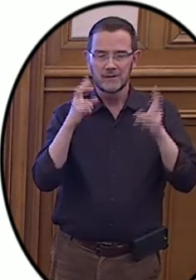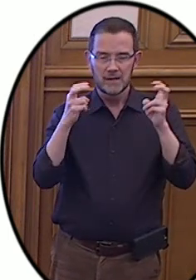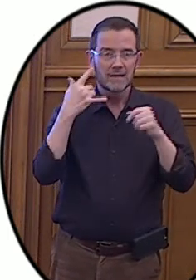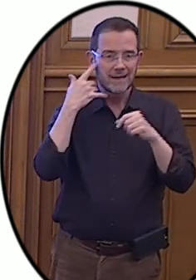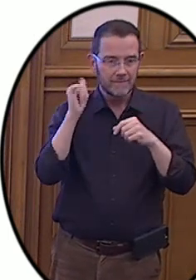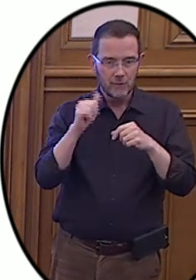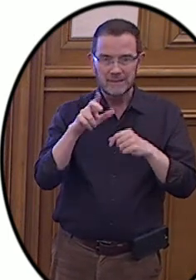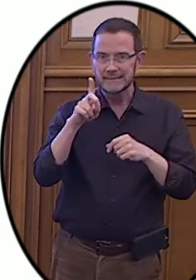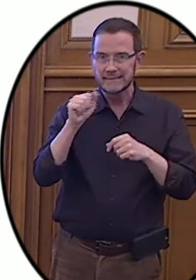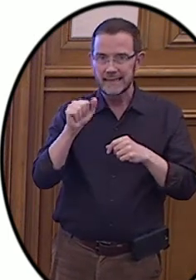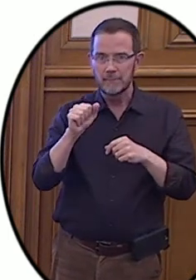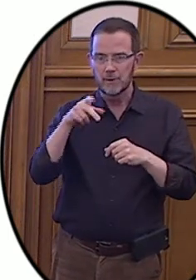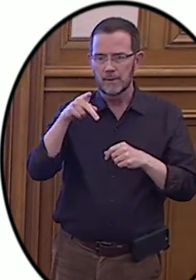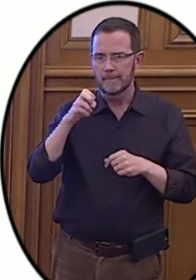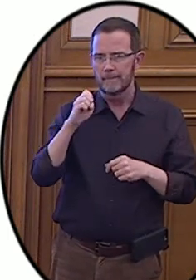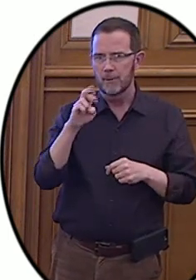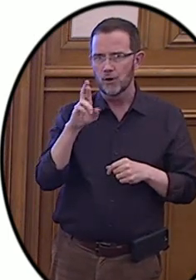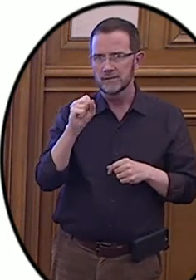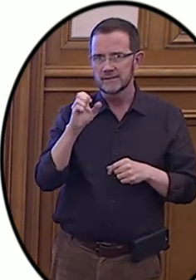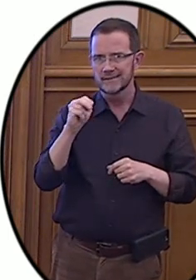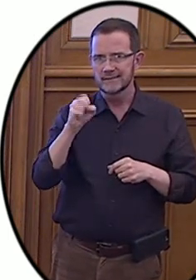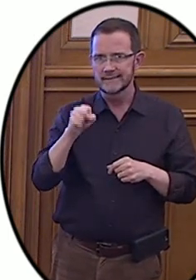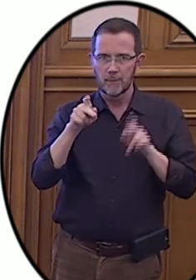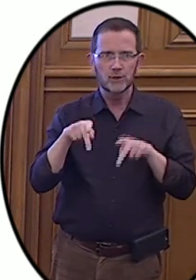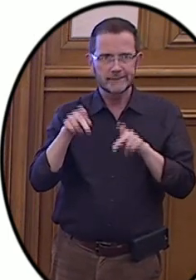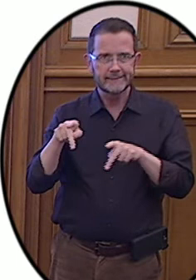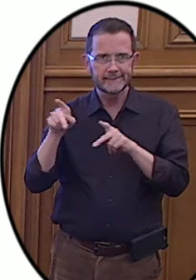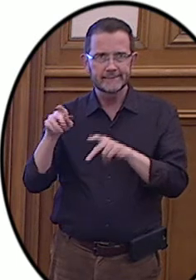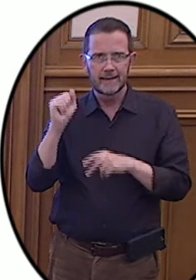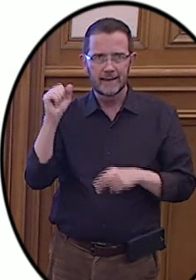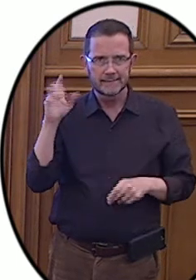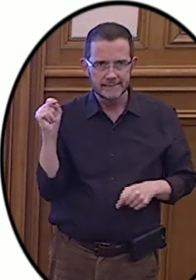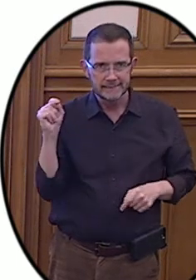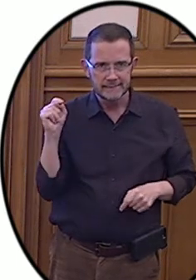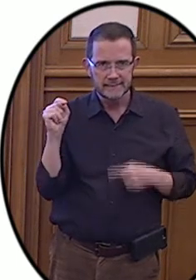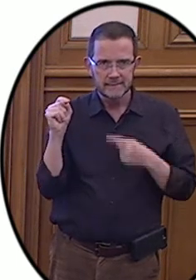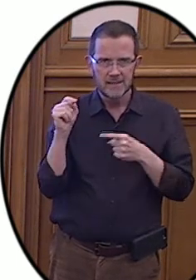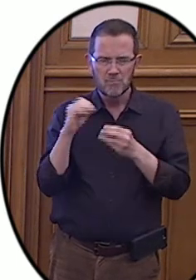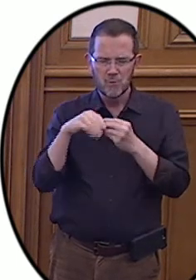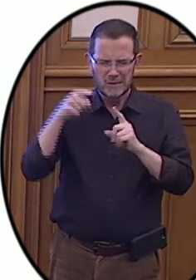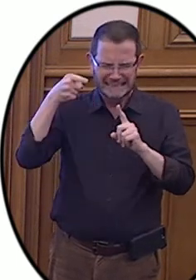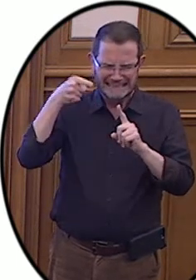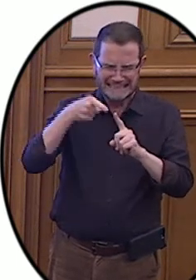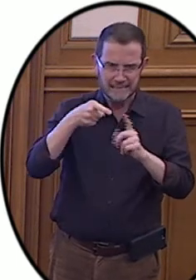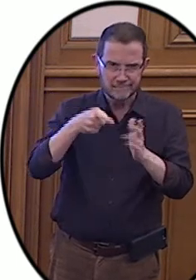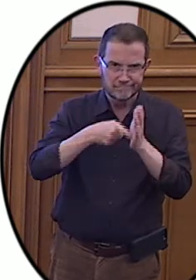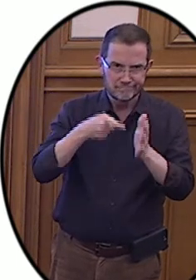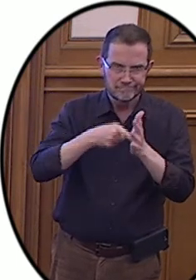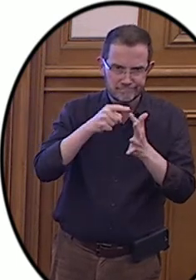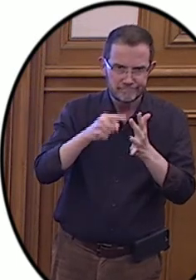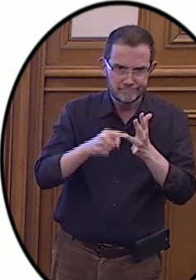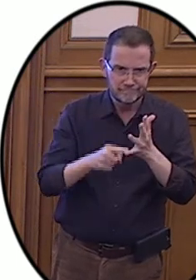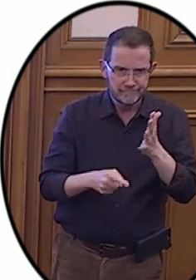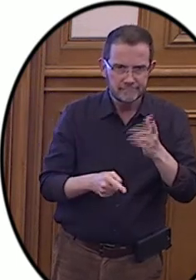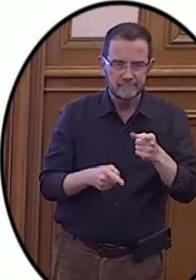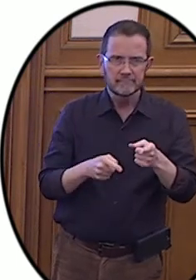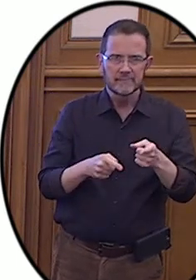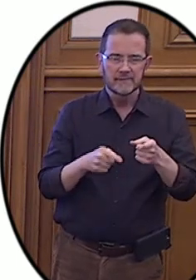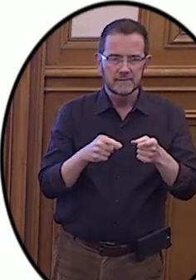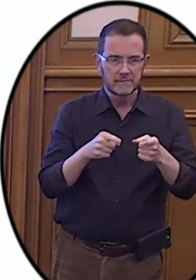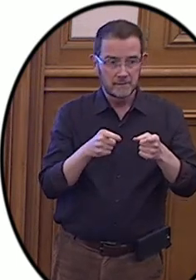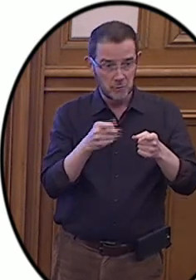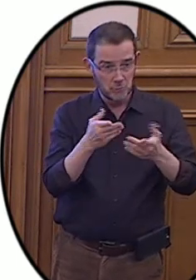Act, which contains some more specific requirements for non-discrimination in